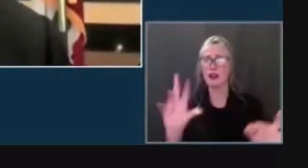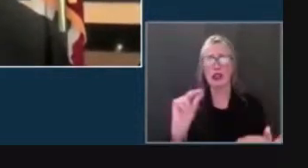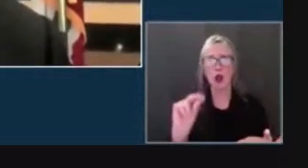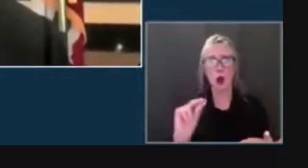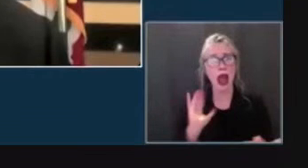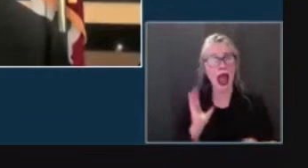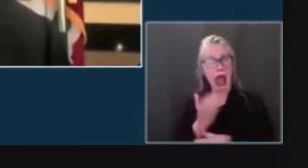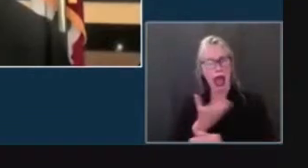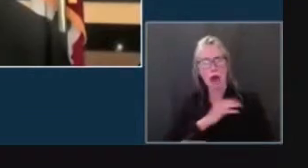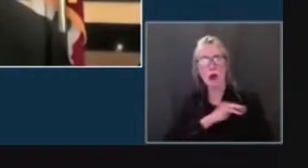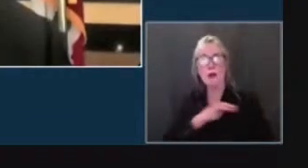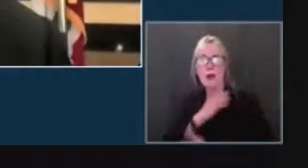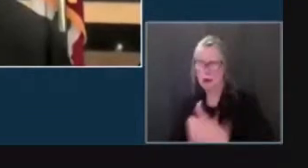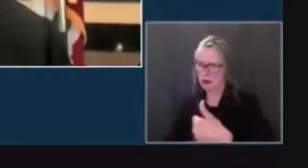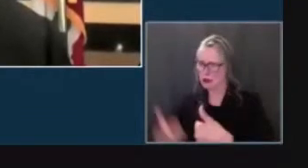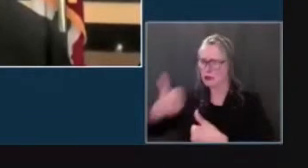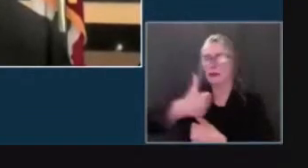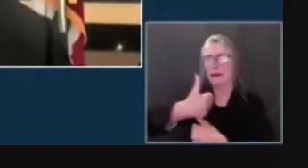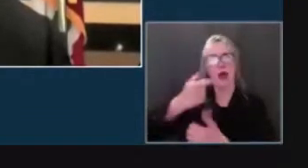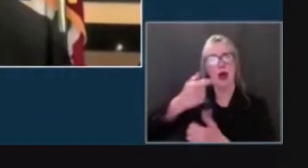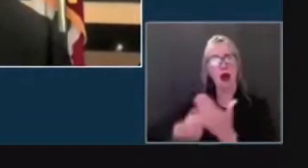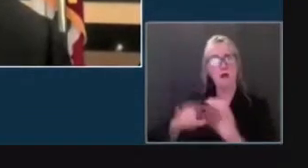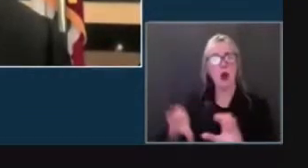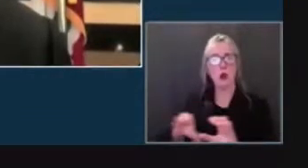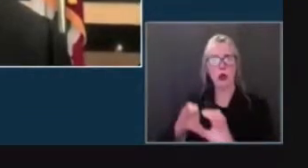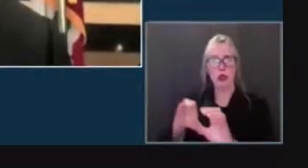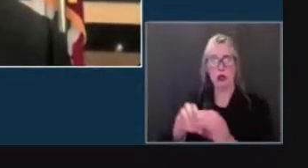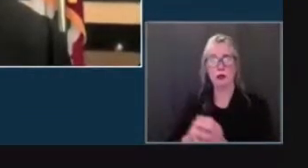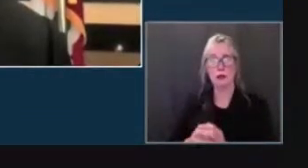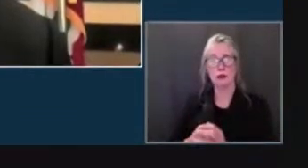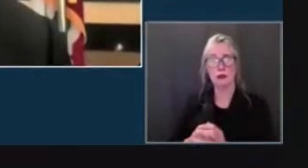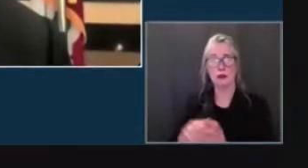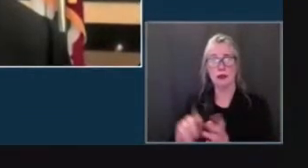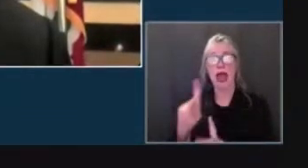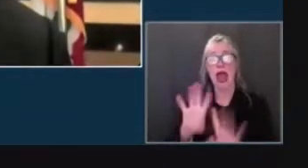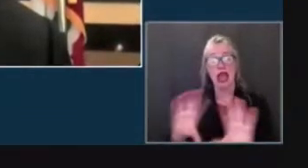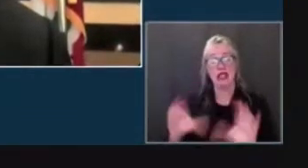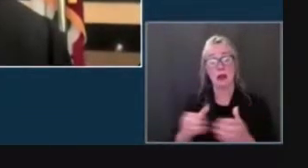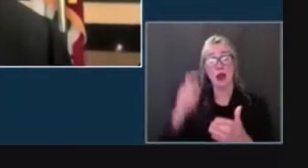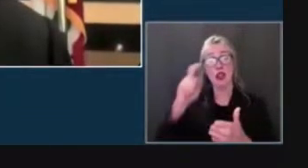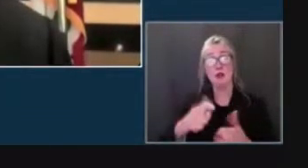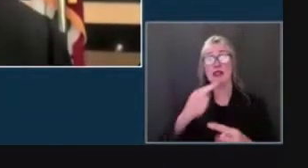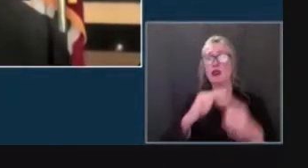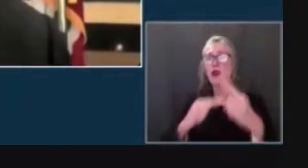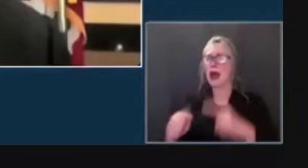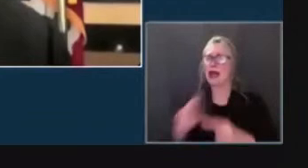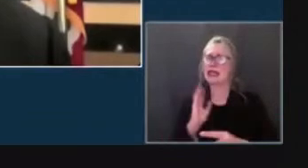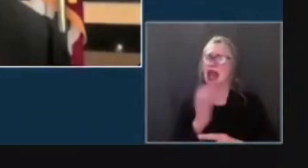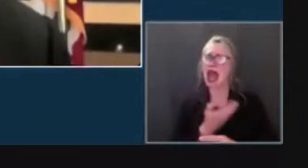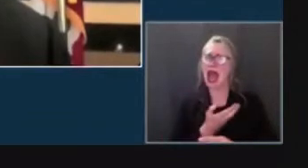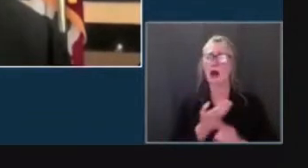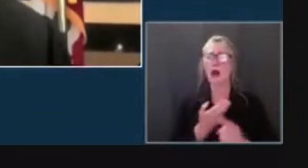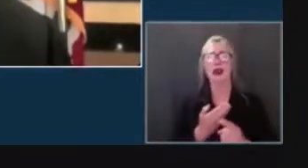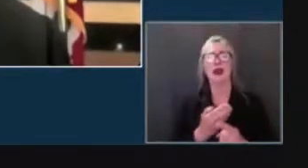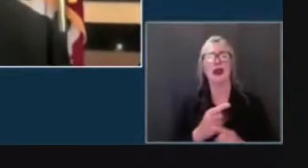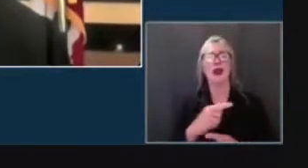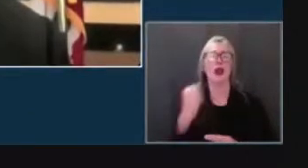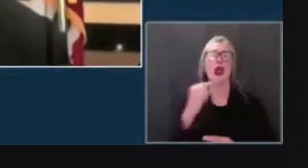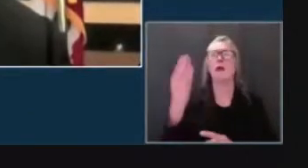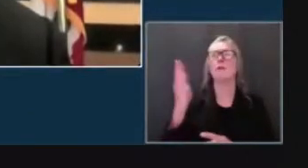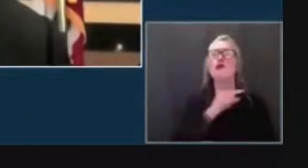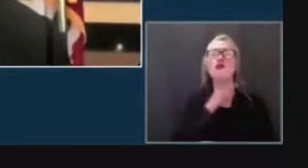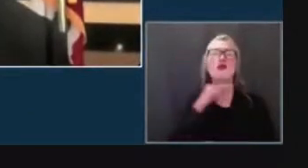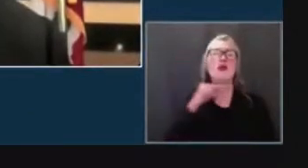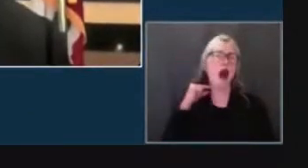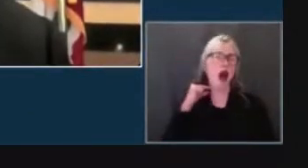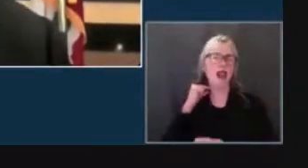members at the forefront of what we do. As a party, we must get back to our blue-collar roots. We must refrain from becoming the